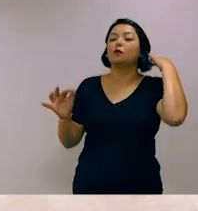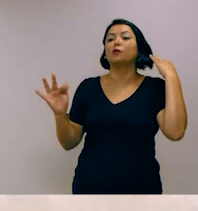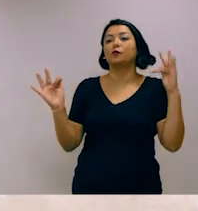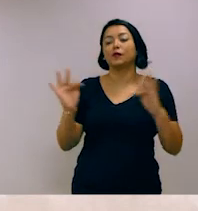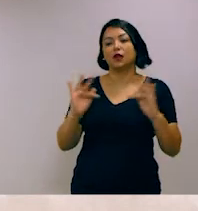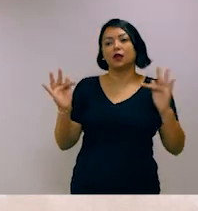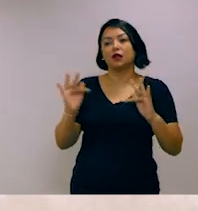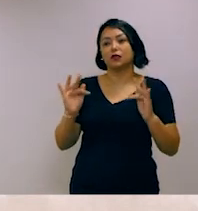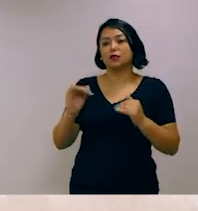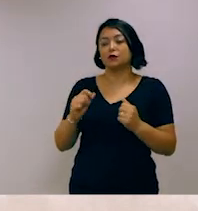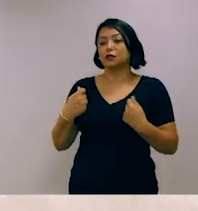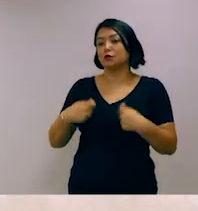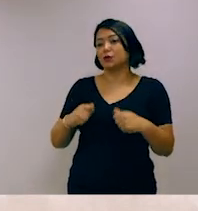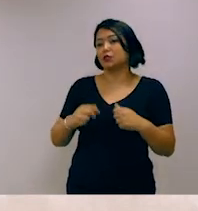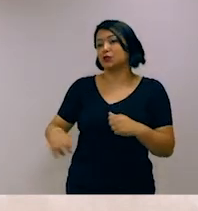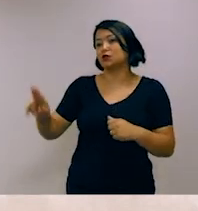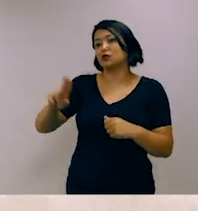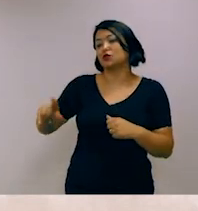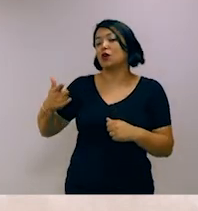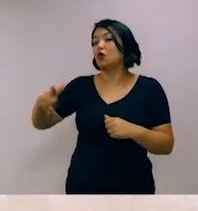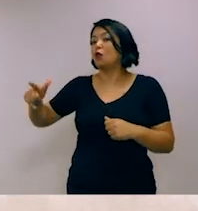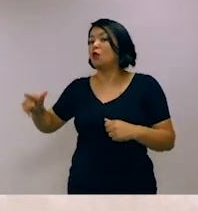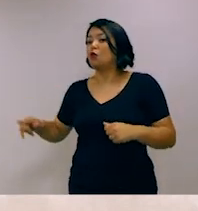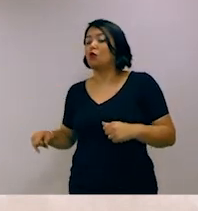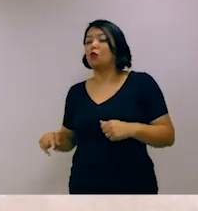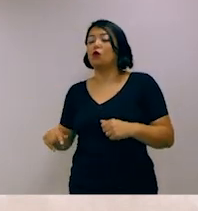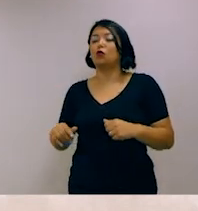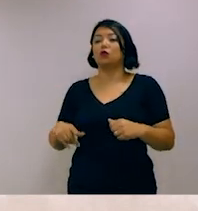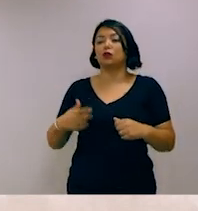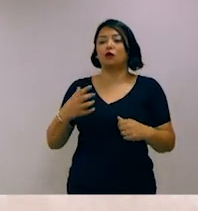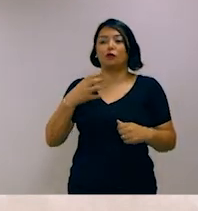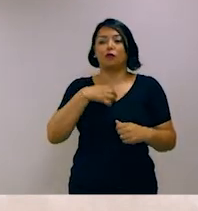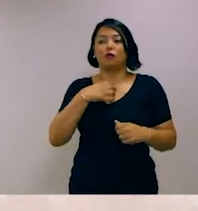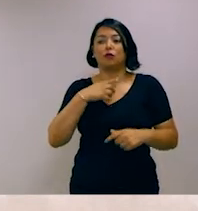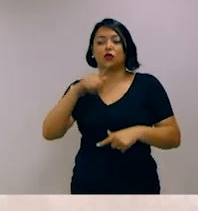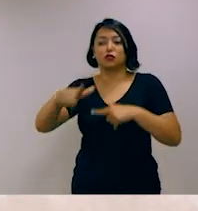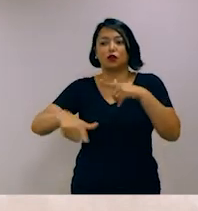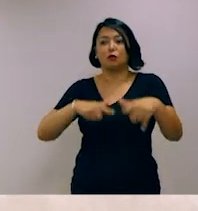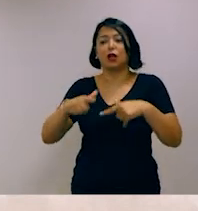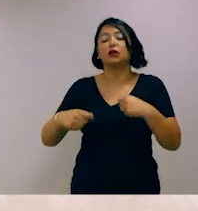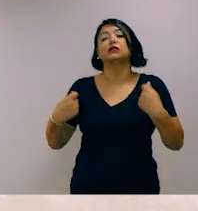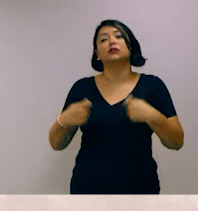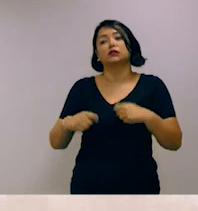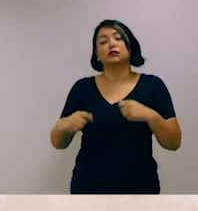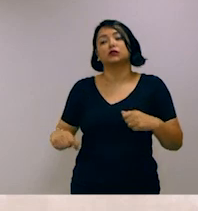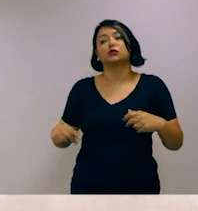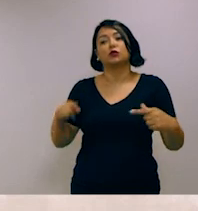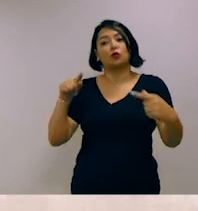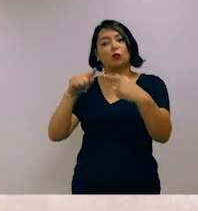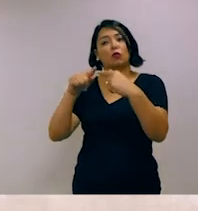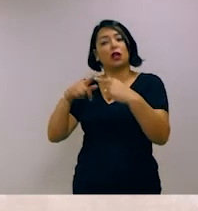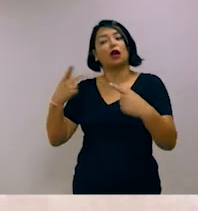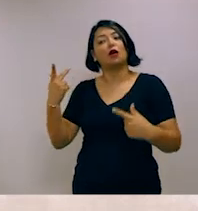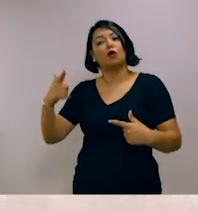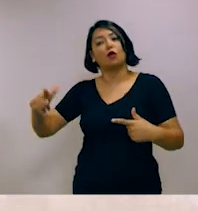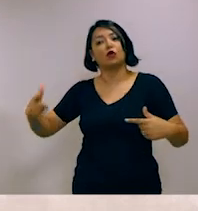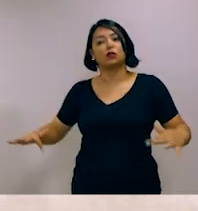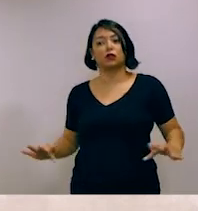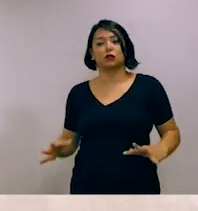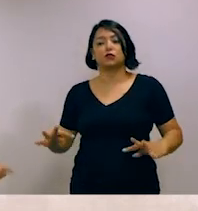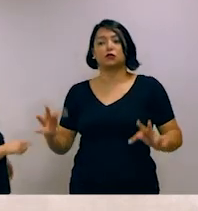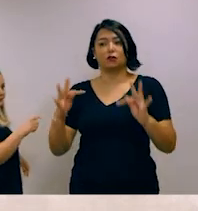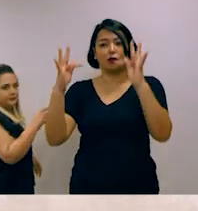discrete data that I have to work in a different way. And so maybe I'm going to have to need to combine artificial